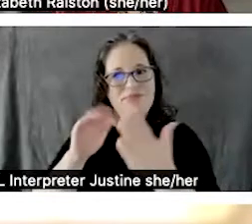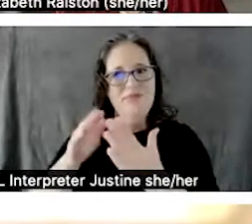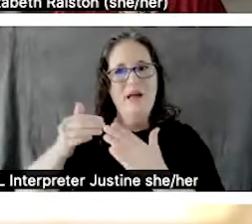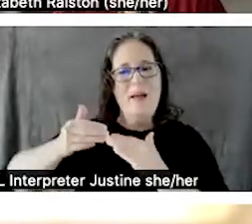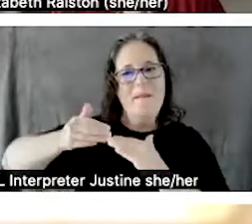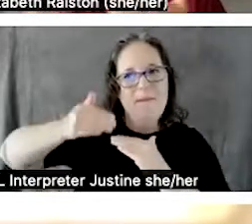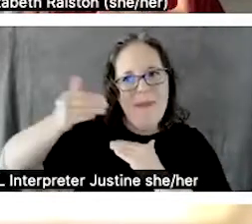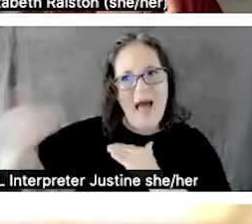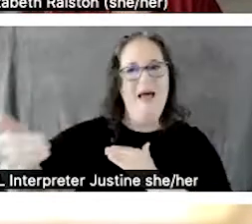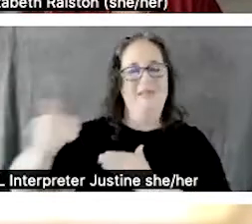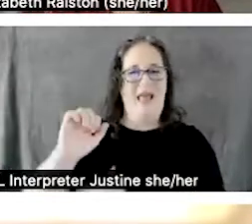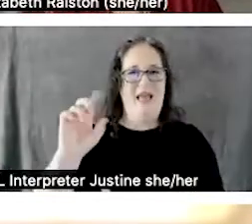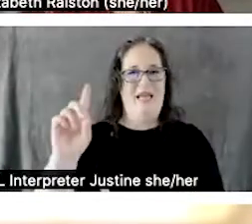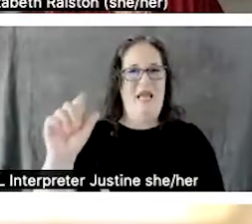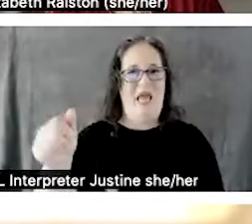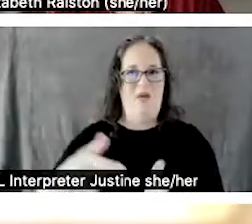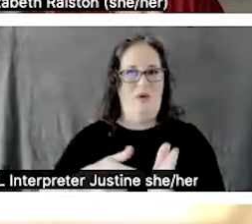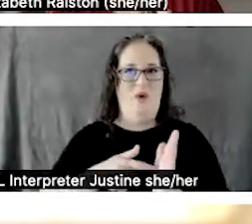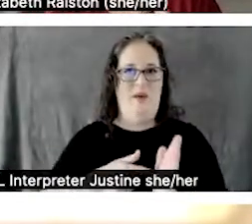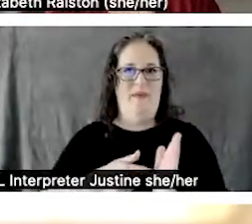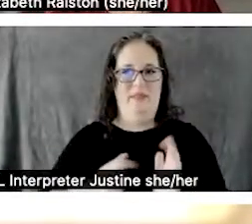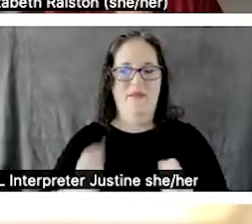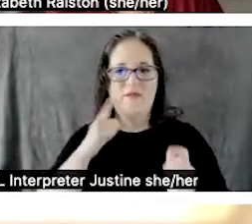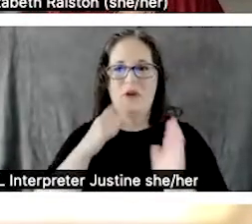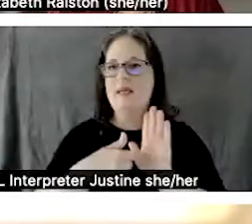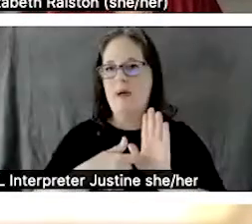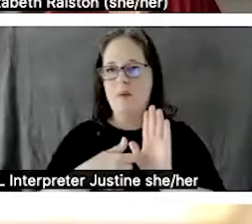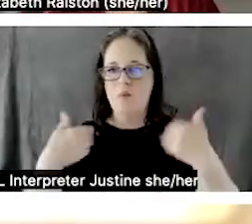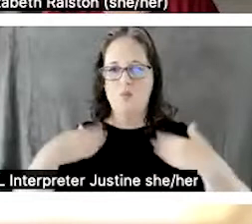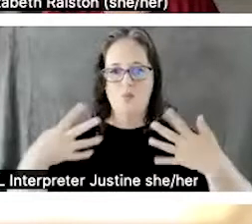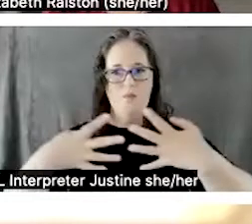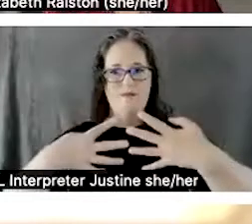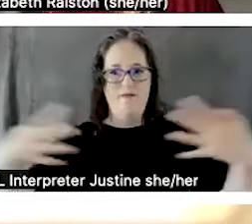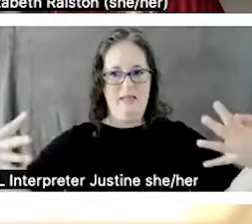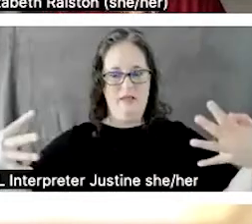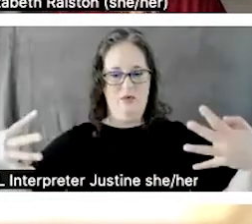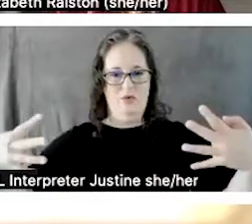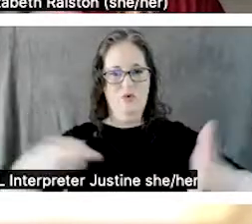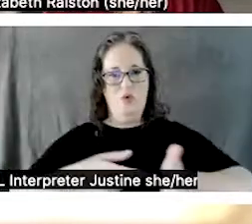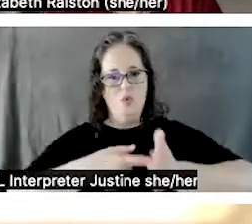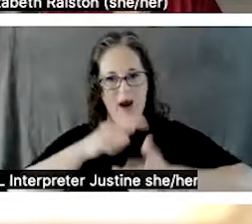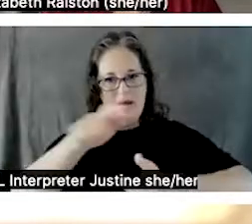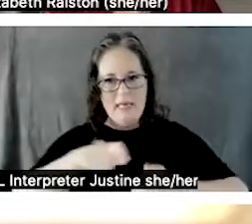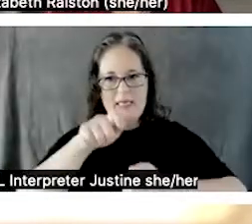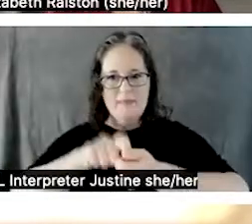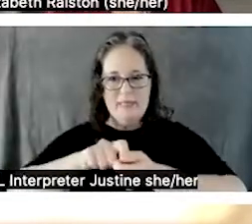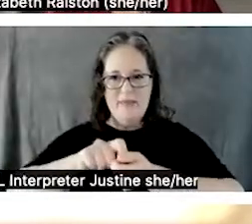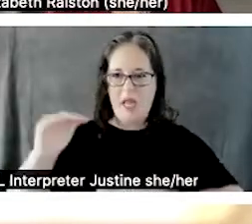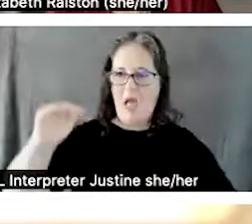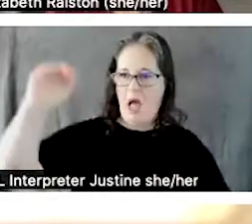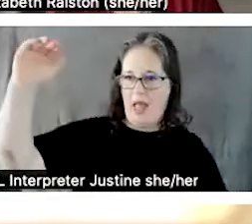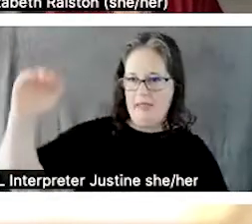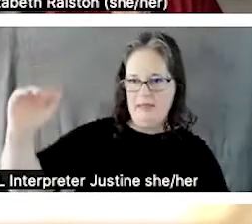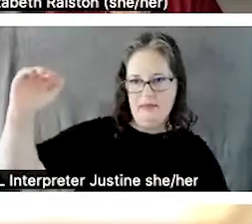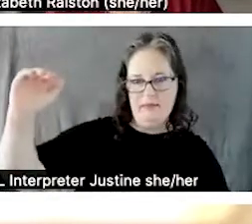So, for example, if you have a bench that has to be a certain height, you can go above and beyond by